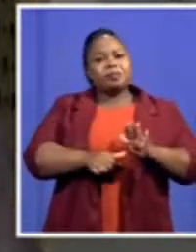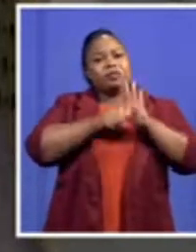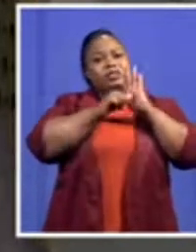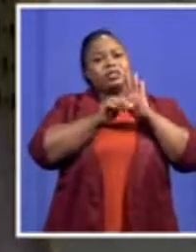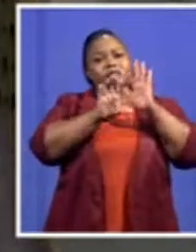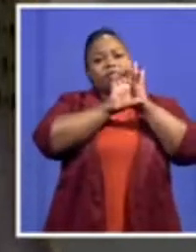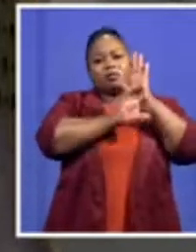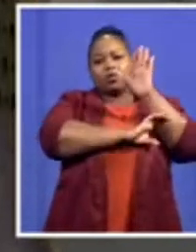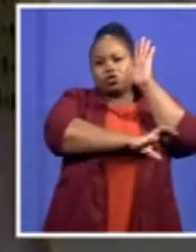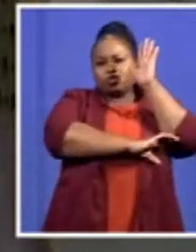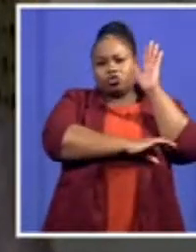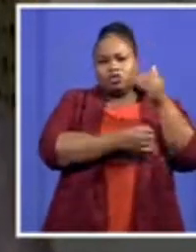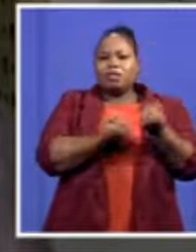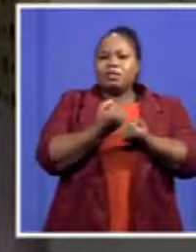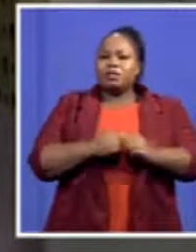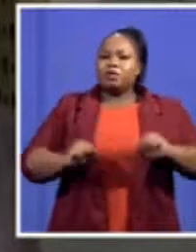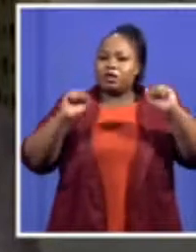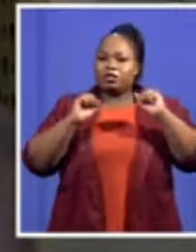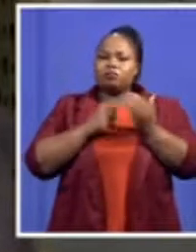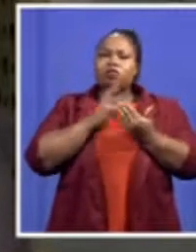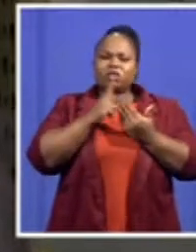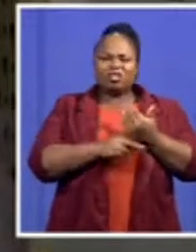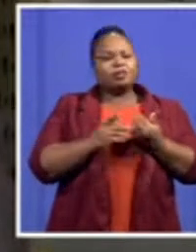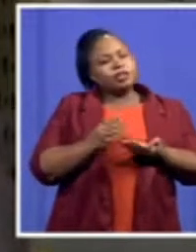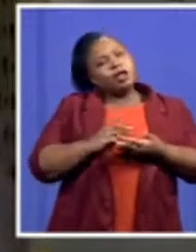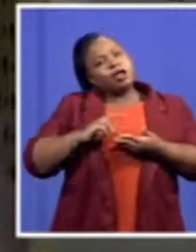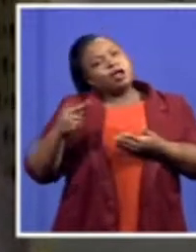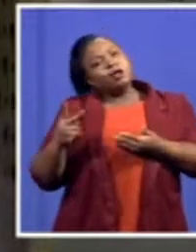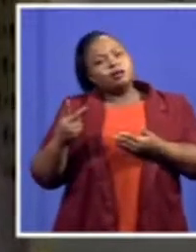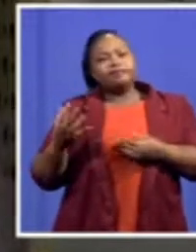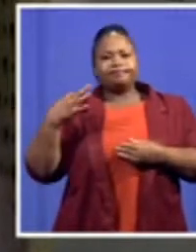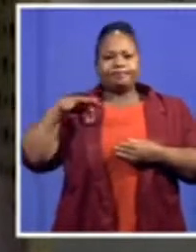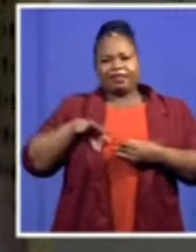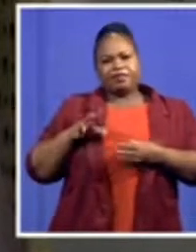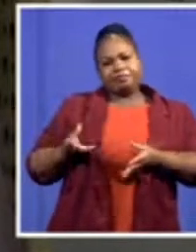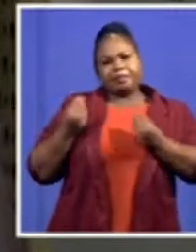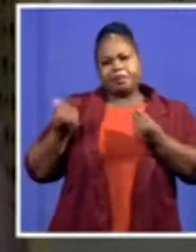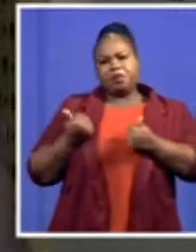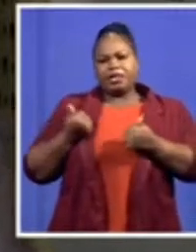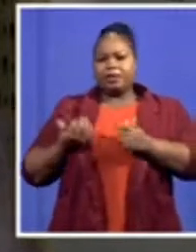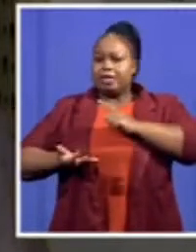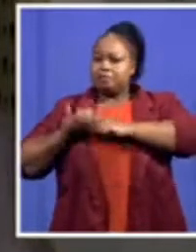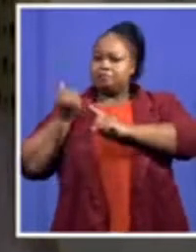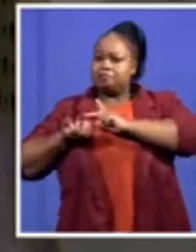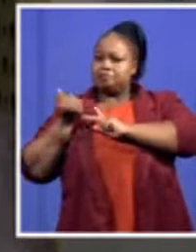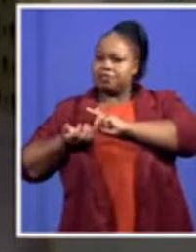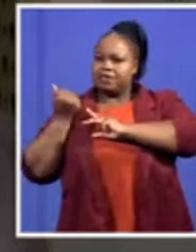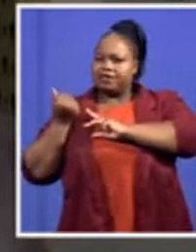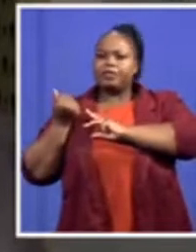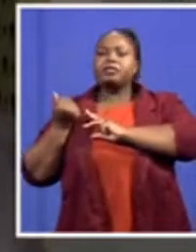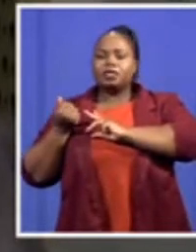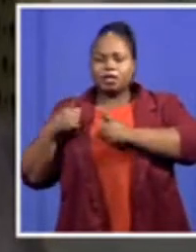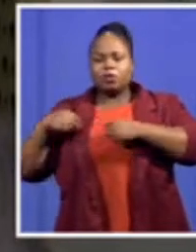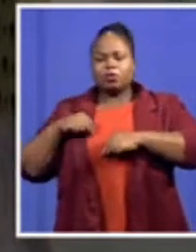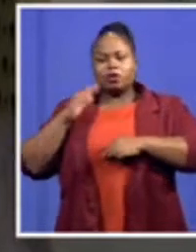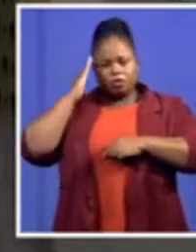are gains that we ought to safeguard. It is these gains that should provide us with a foothold to